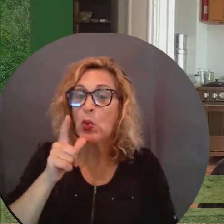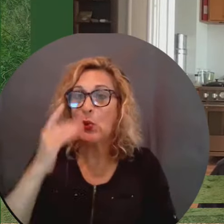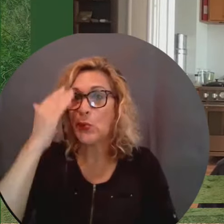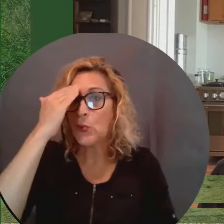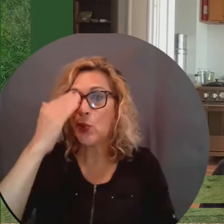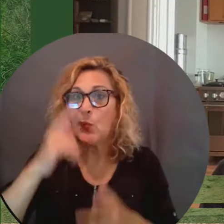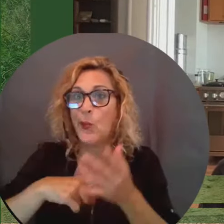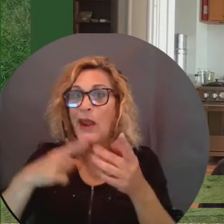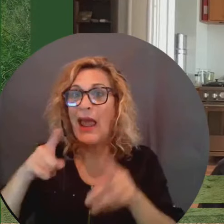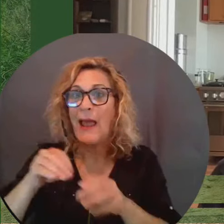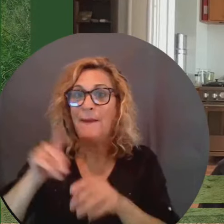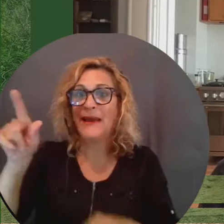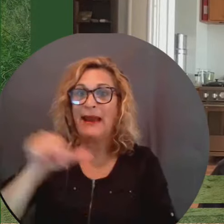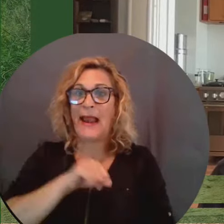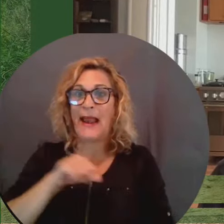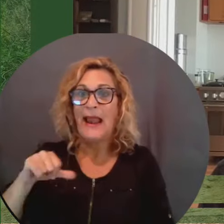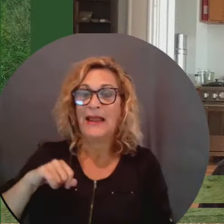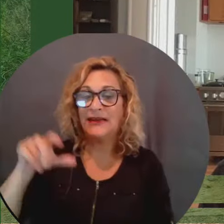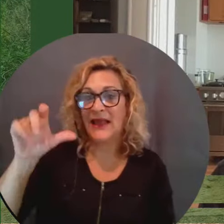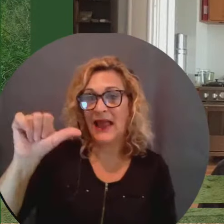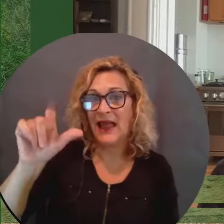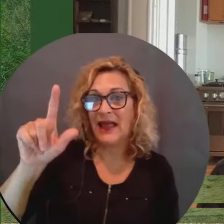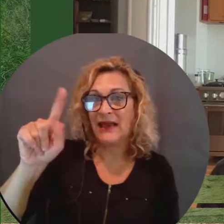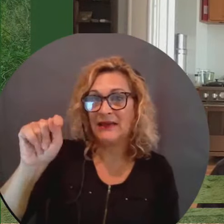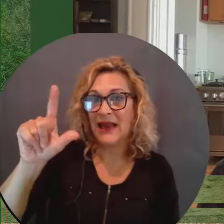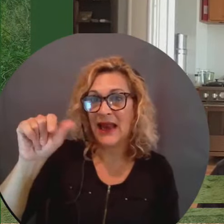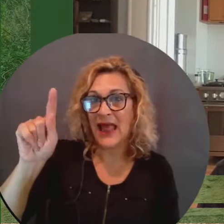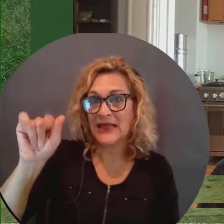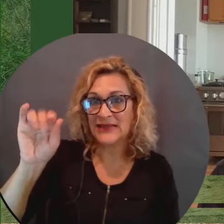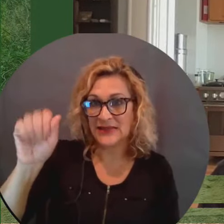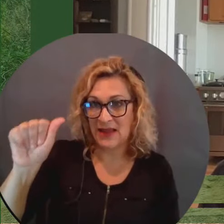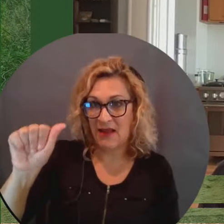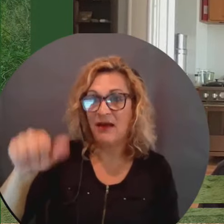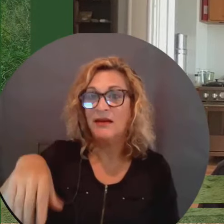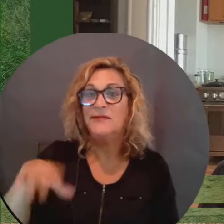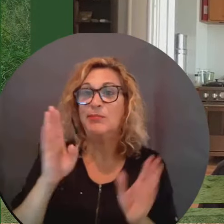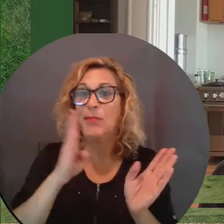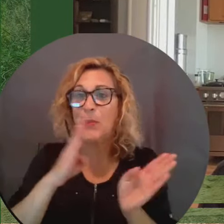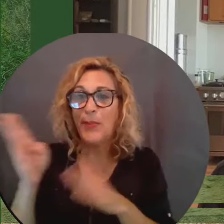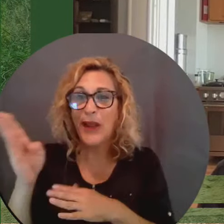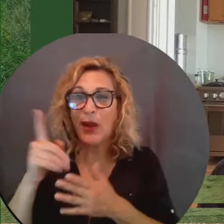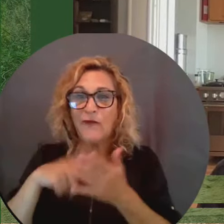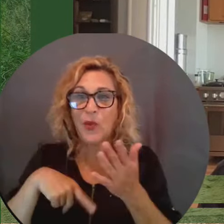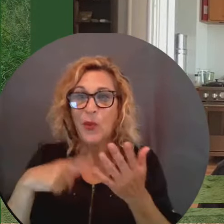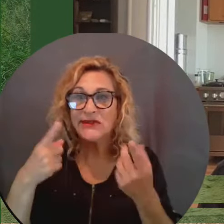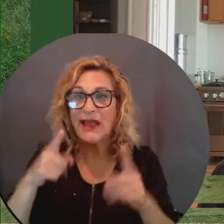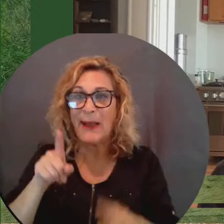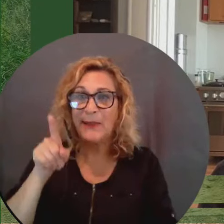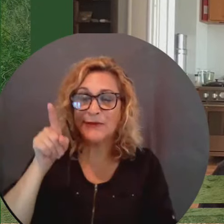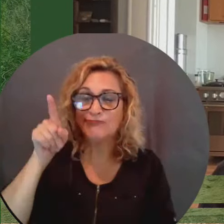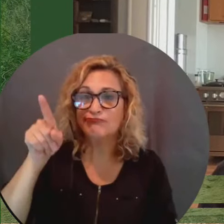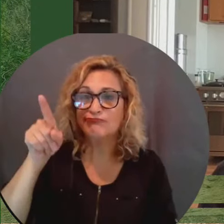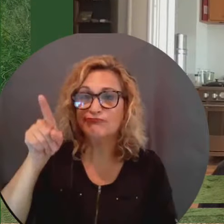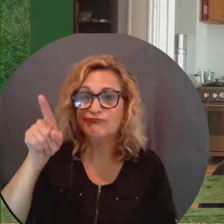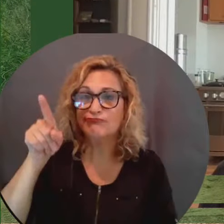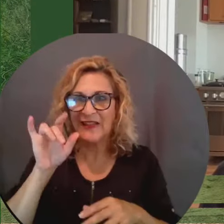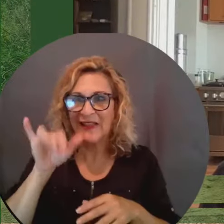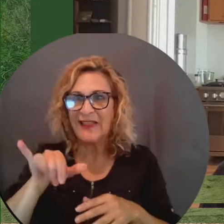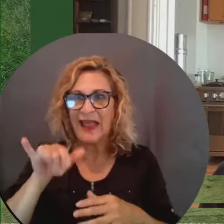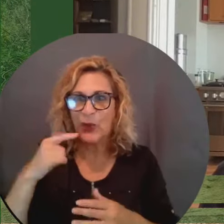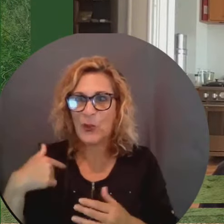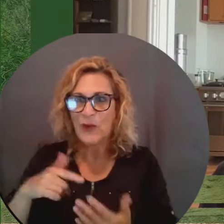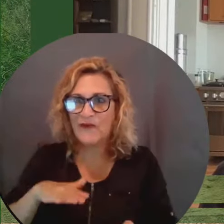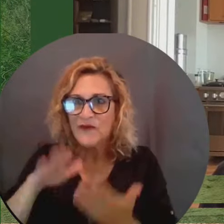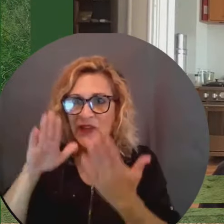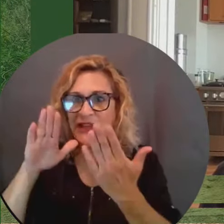work and be prepared for the kinds of conditions that are facing us. So really excited to have that conversation